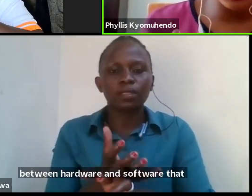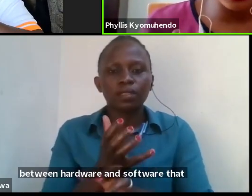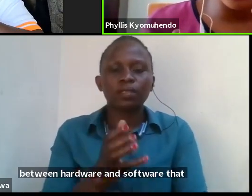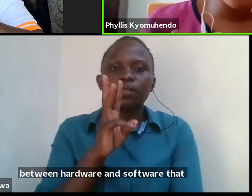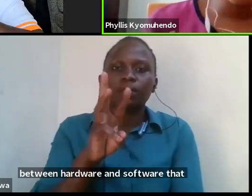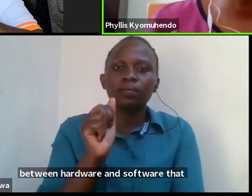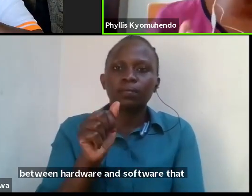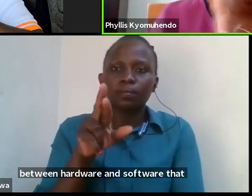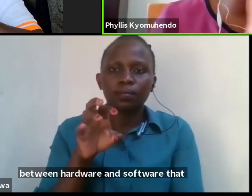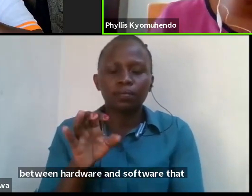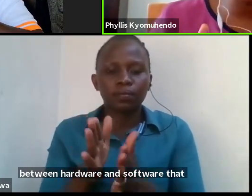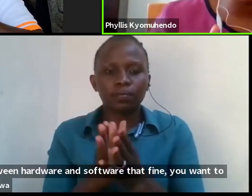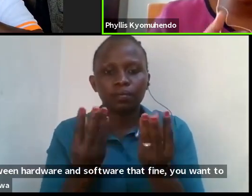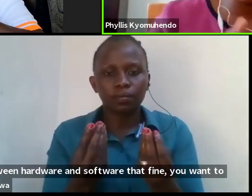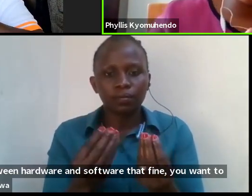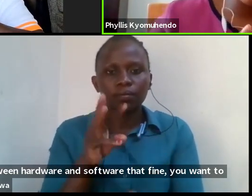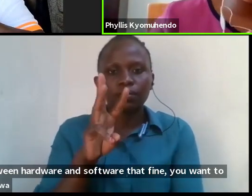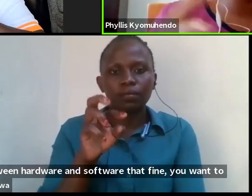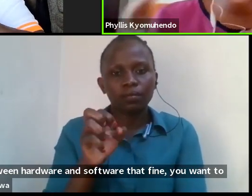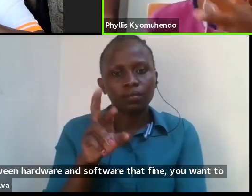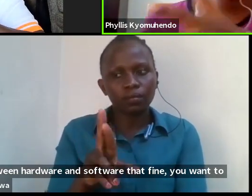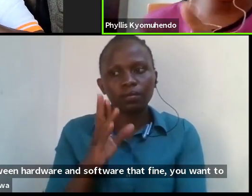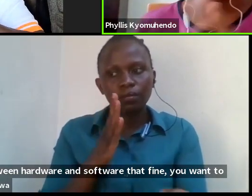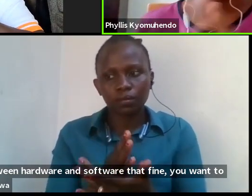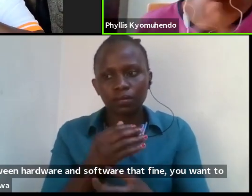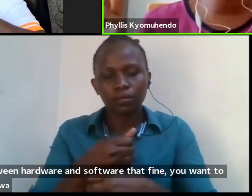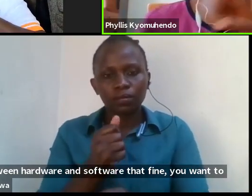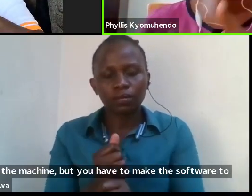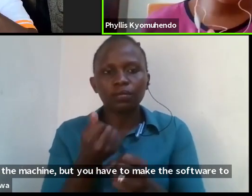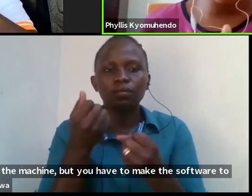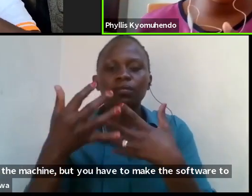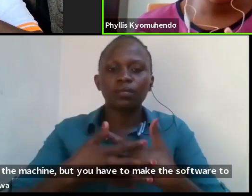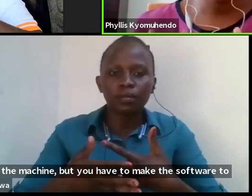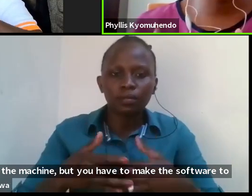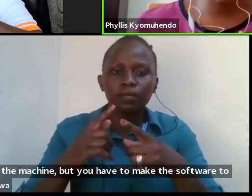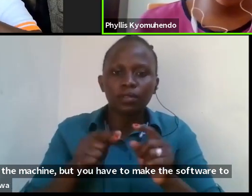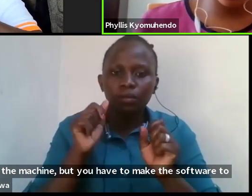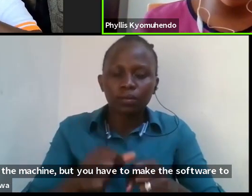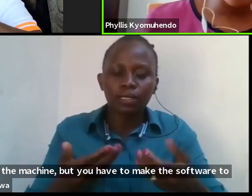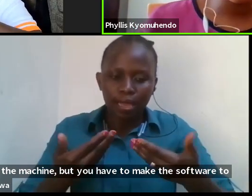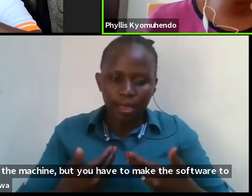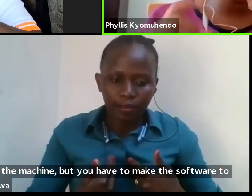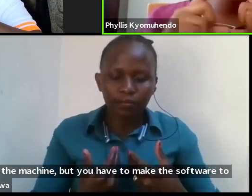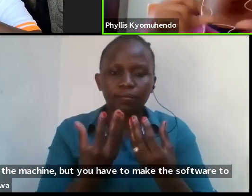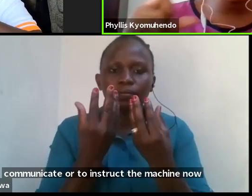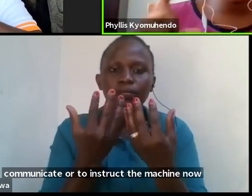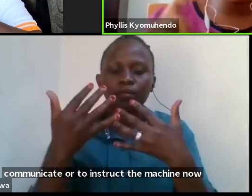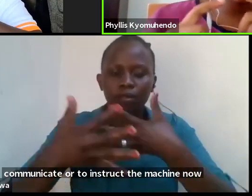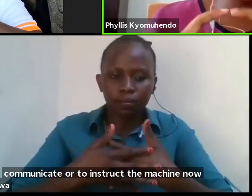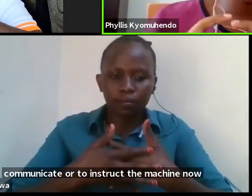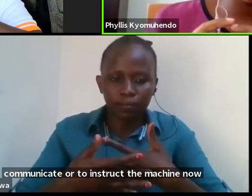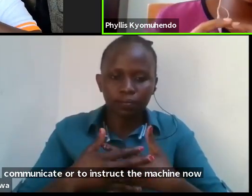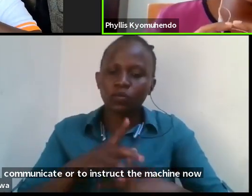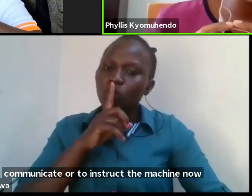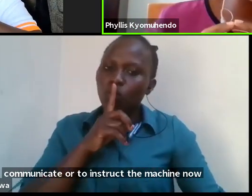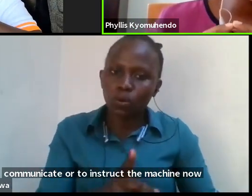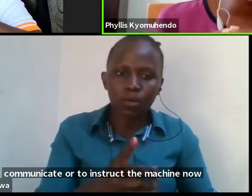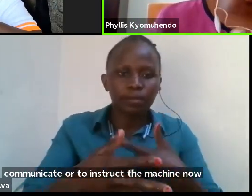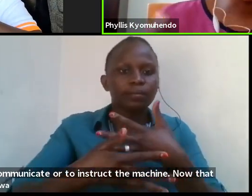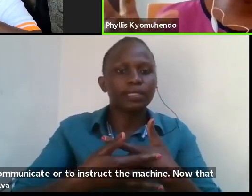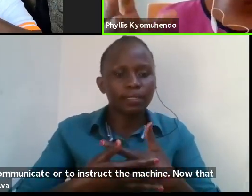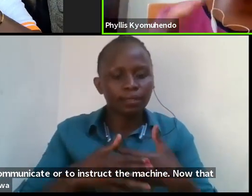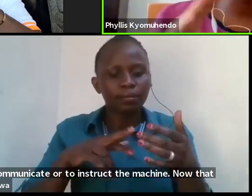make the machine, but you have to make the software to communicate or to instruct the machine. Now, that instruction in terms of